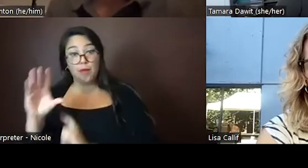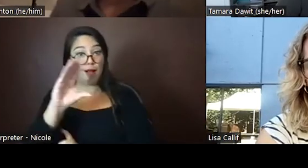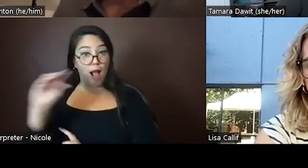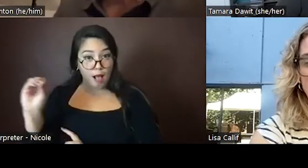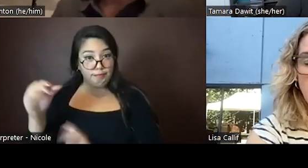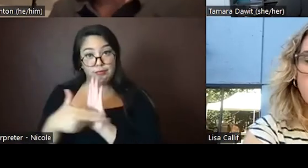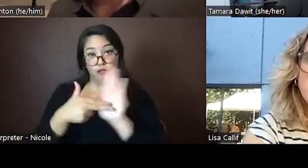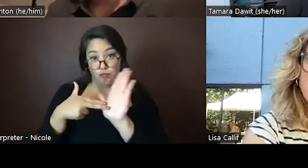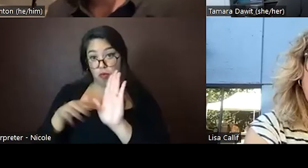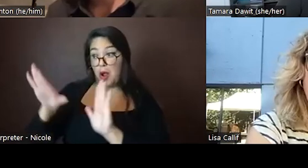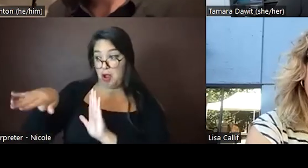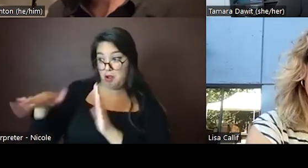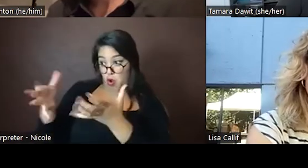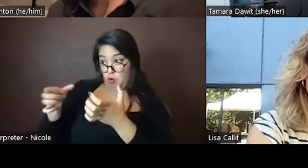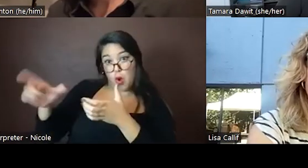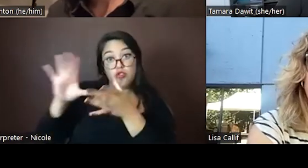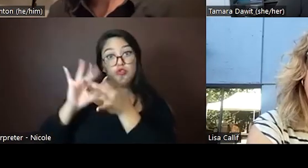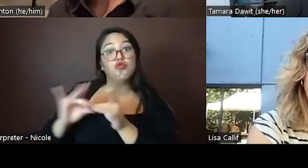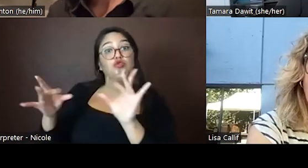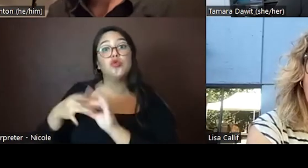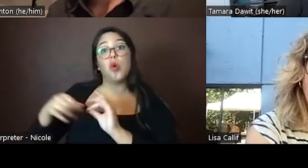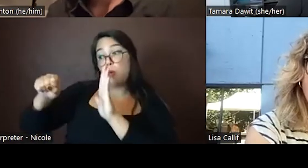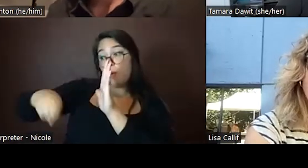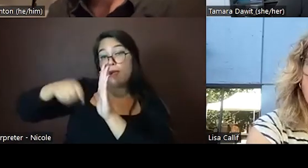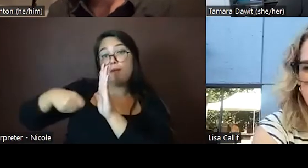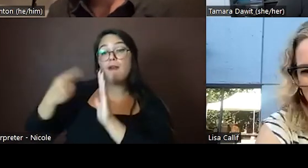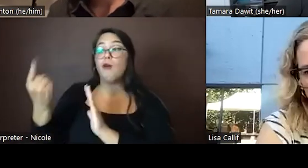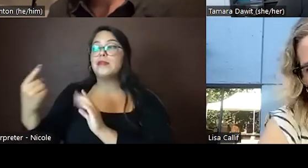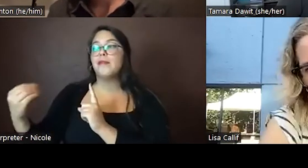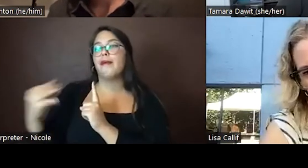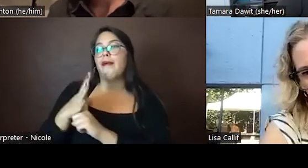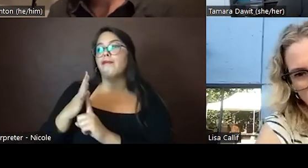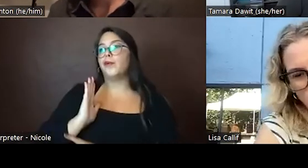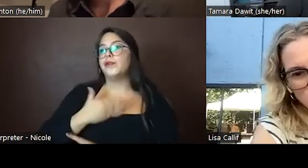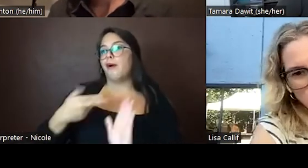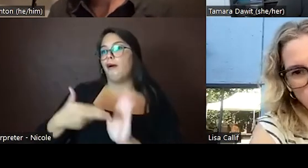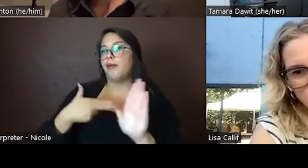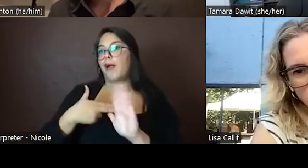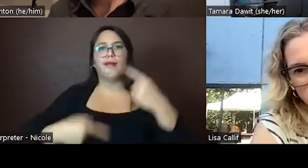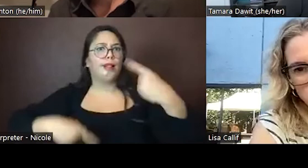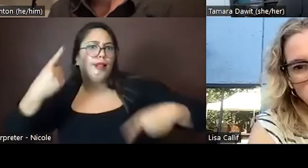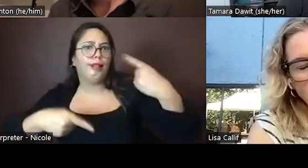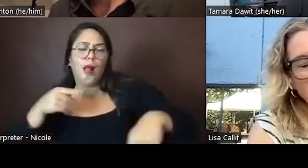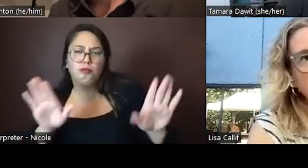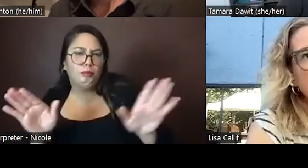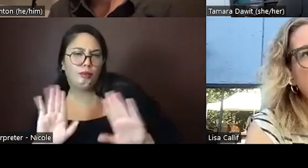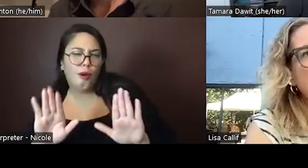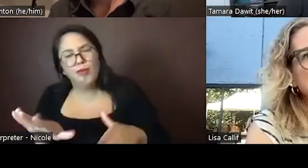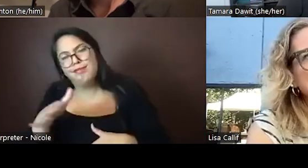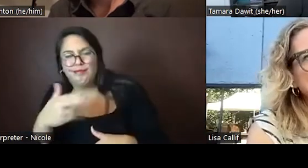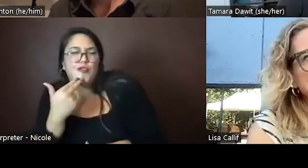to do a story about something that impacted their brand. And it wasn't controversial. It was actually sort of a fun